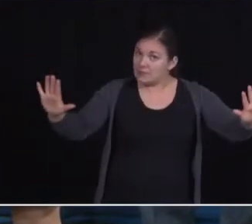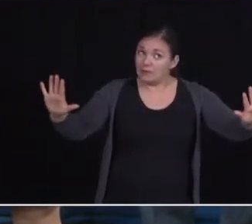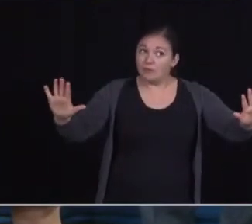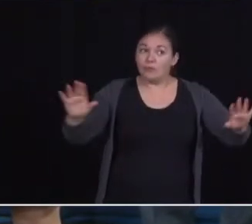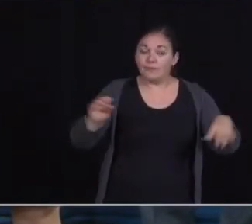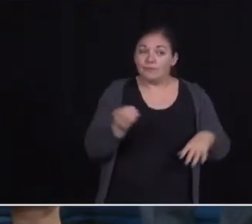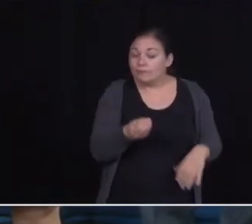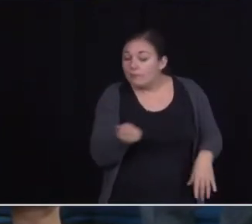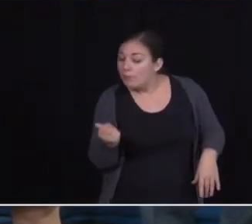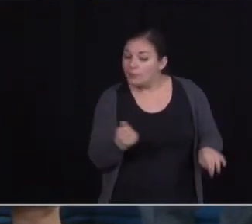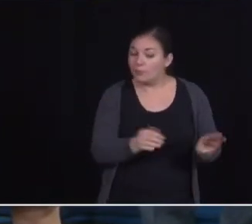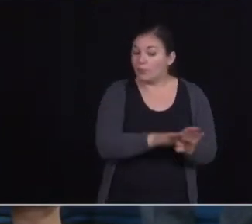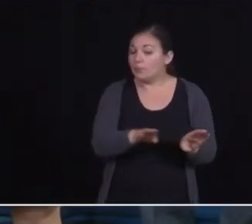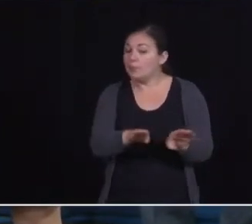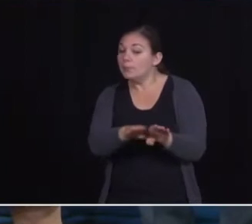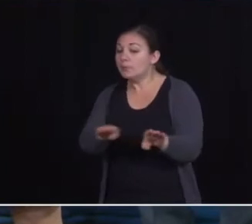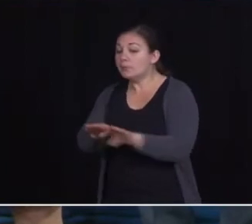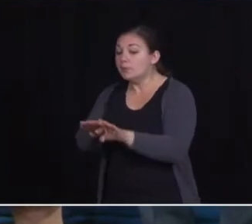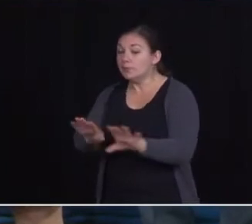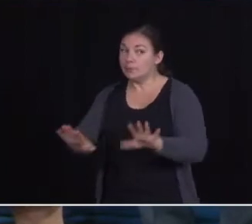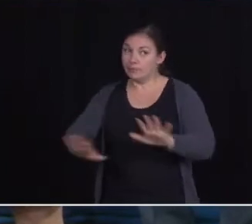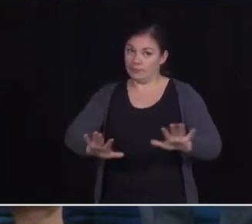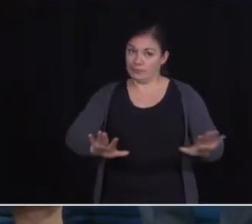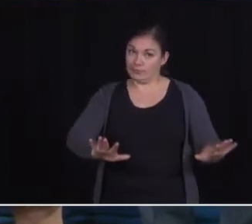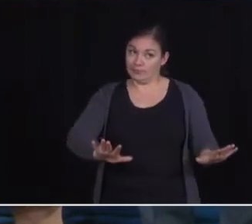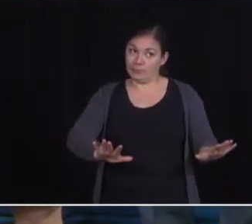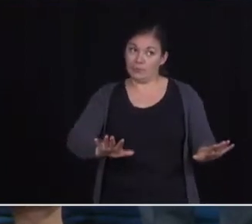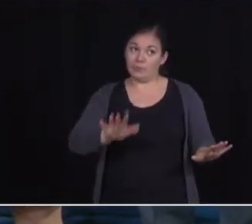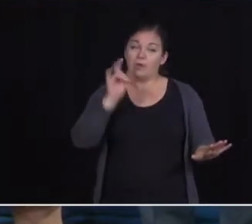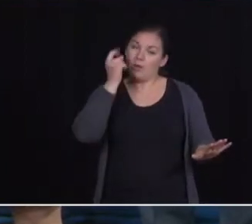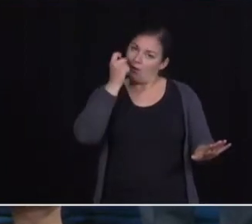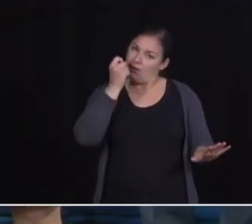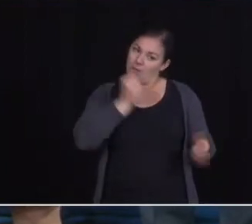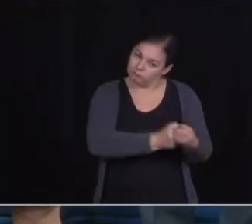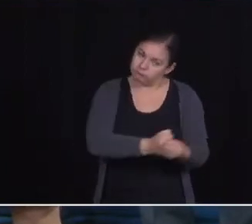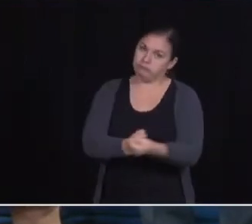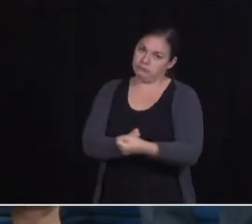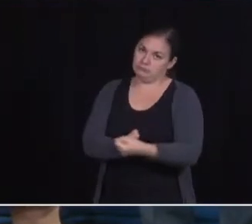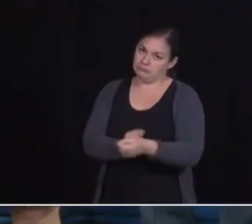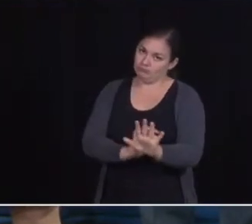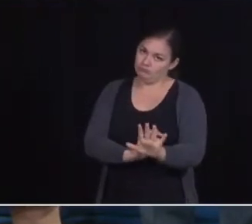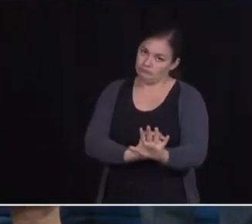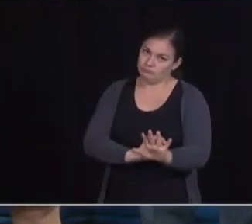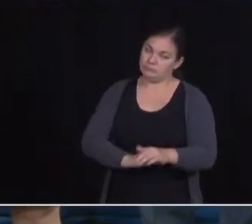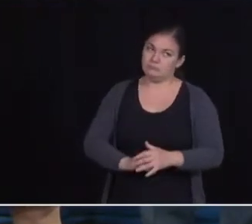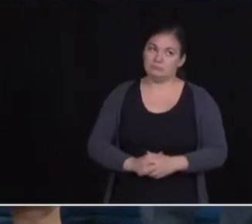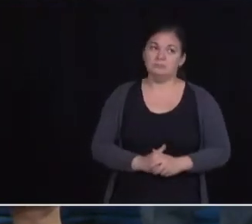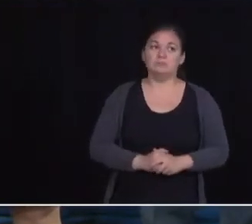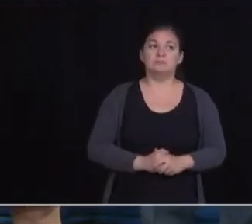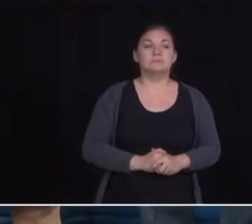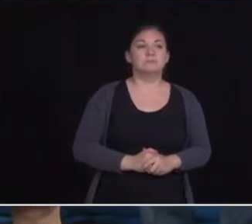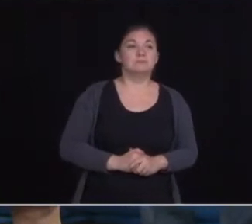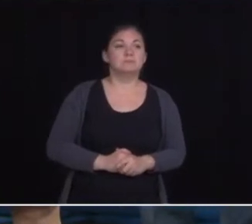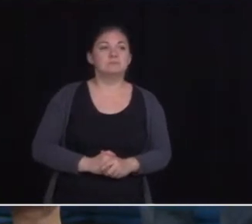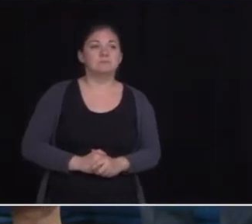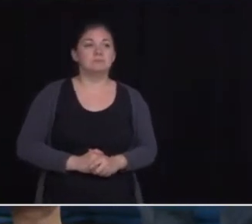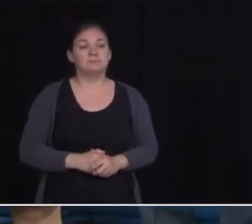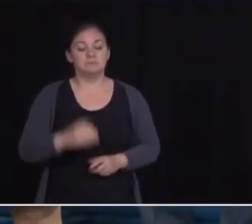well. Next question. The next question comes from Rob Ferguson from the Toronto Star. Please go